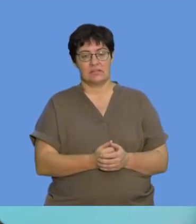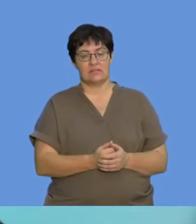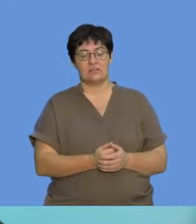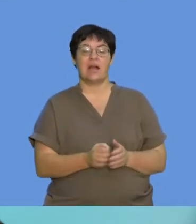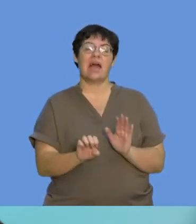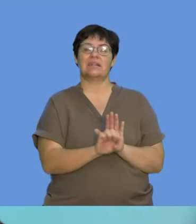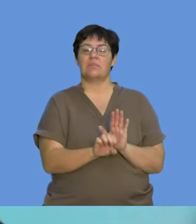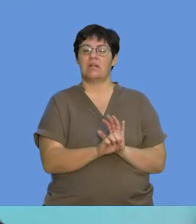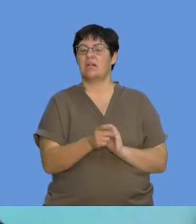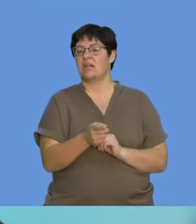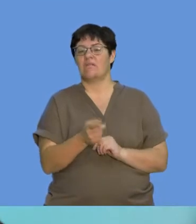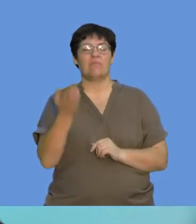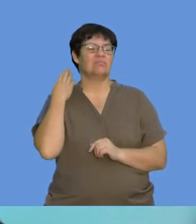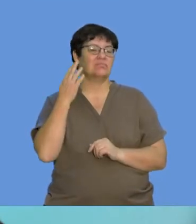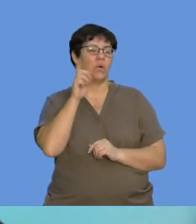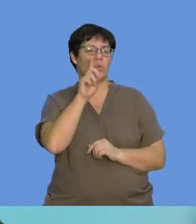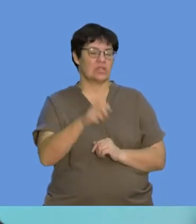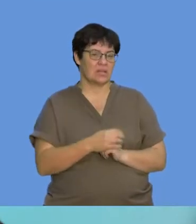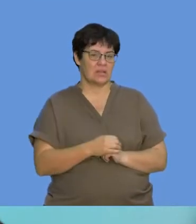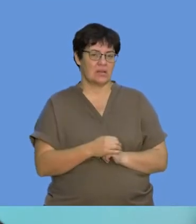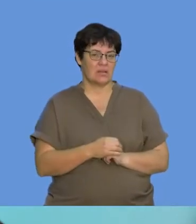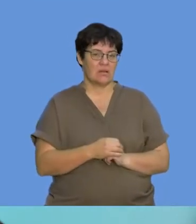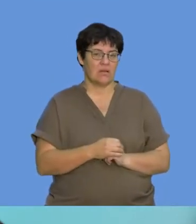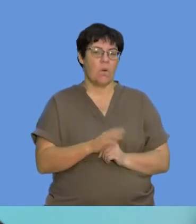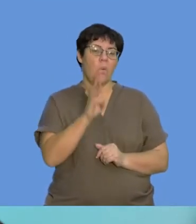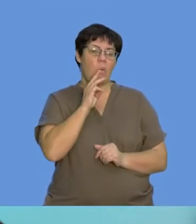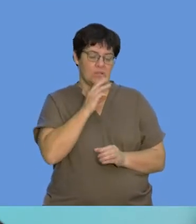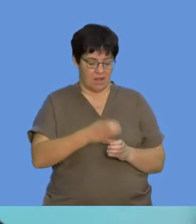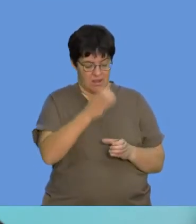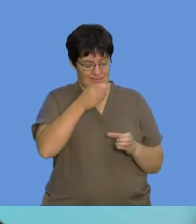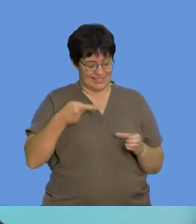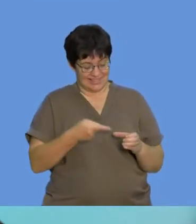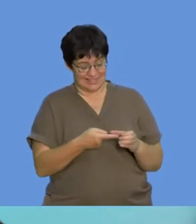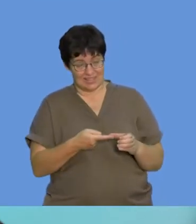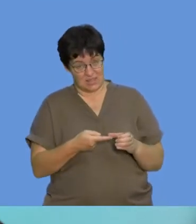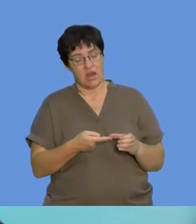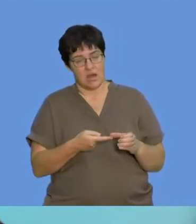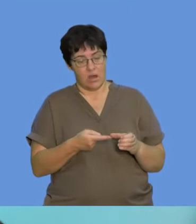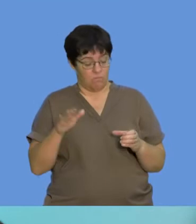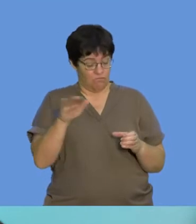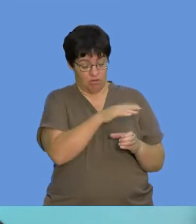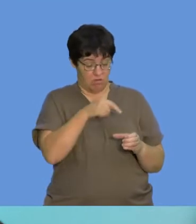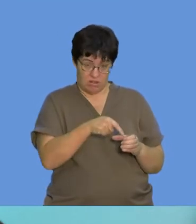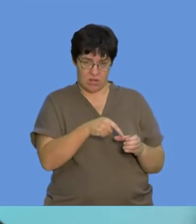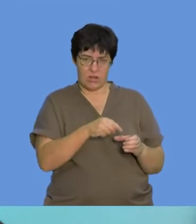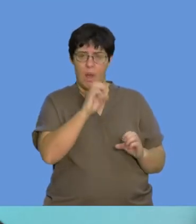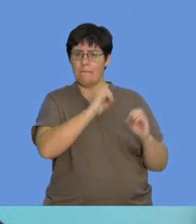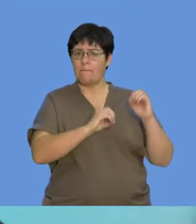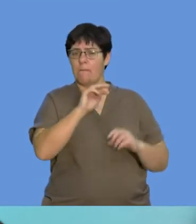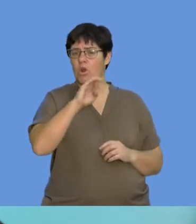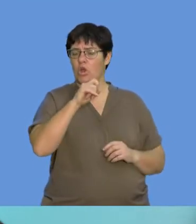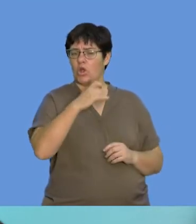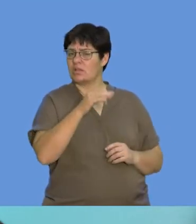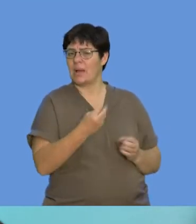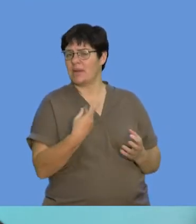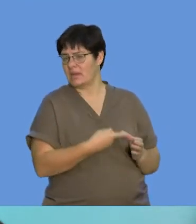in the example or the big question that we asked to say, in a sample of a glass of water, which is full, how many molecules